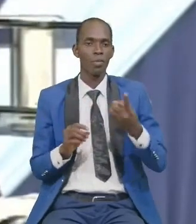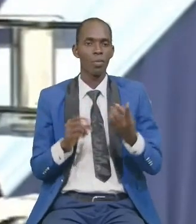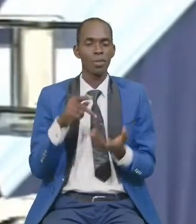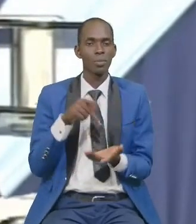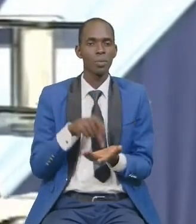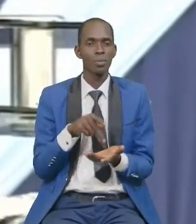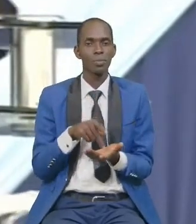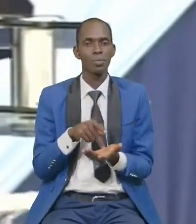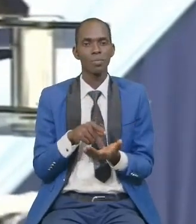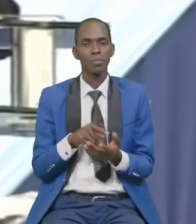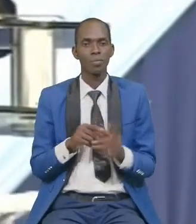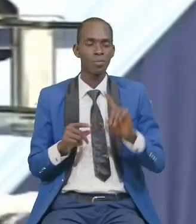chapter